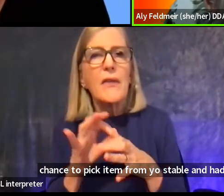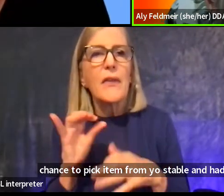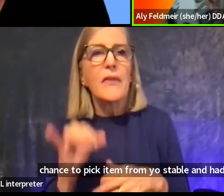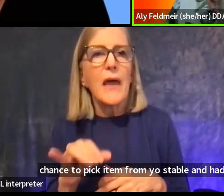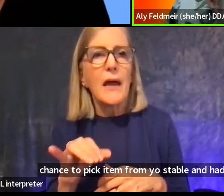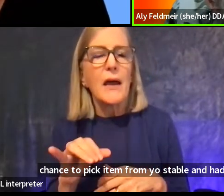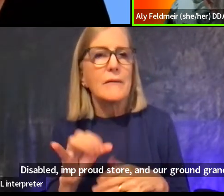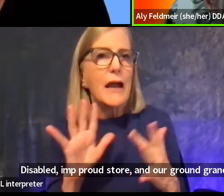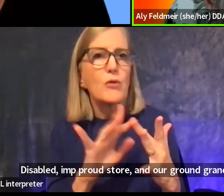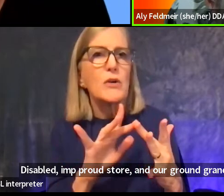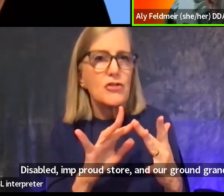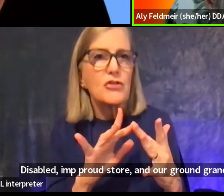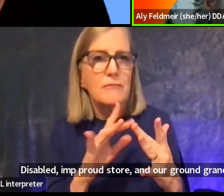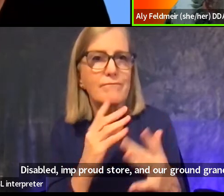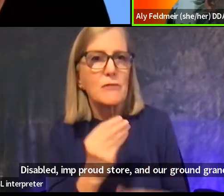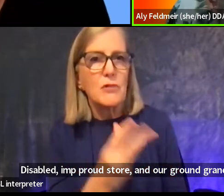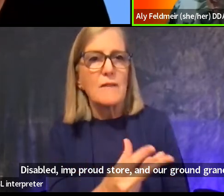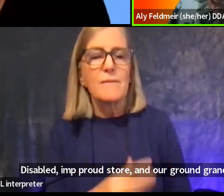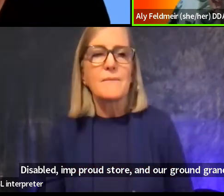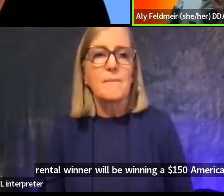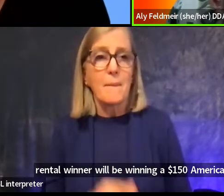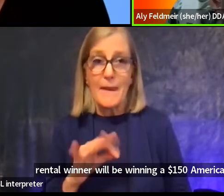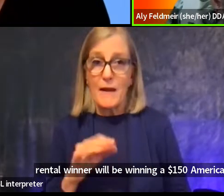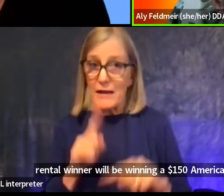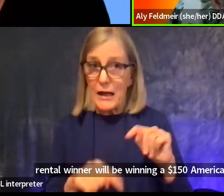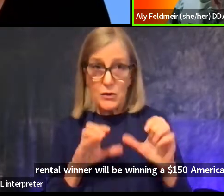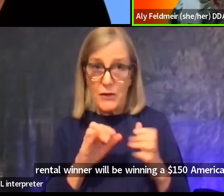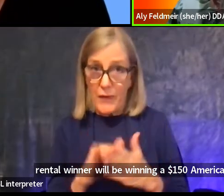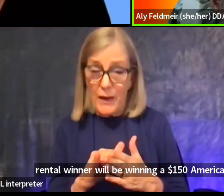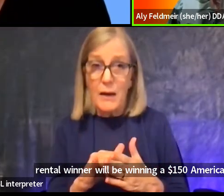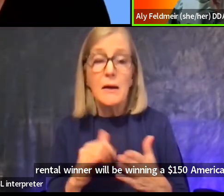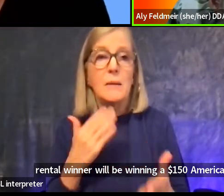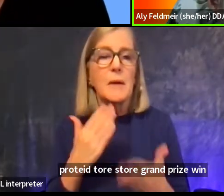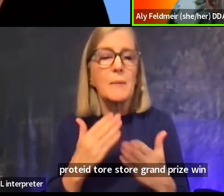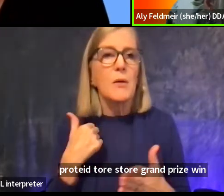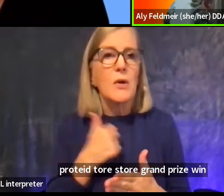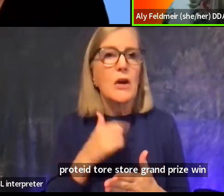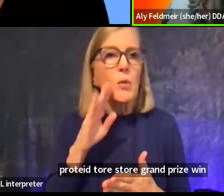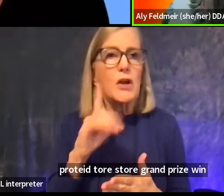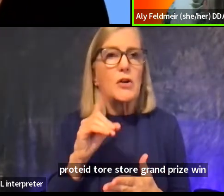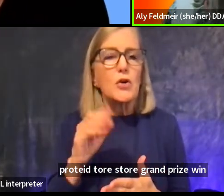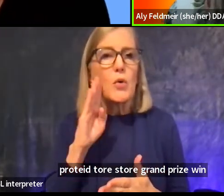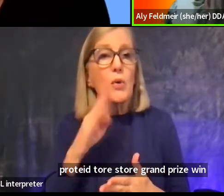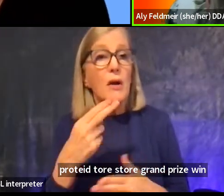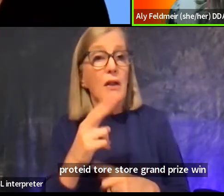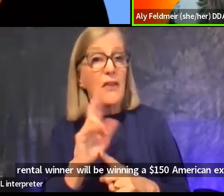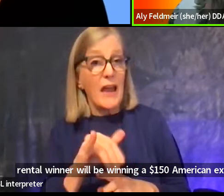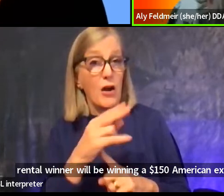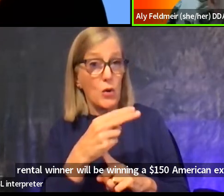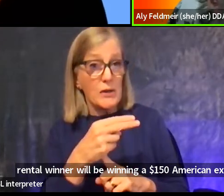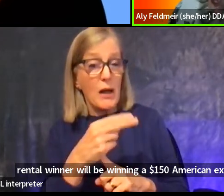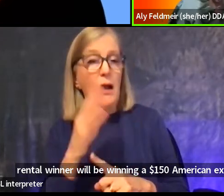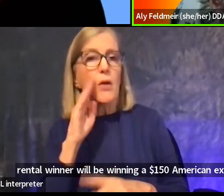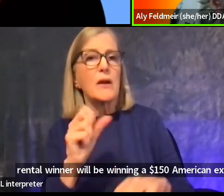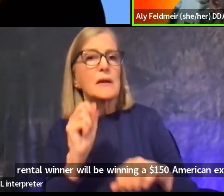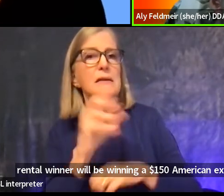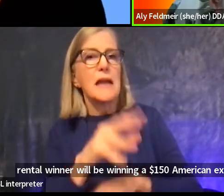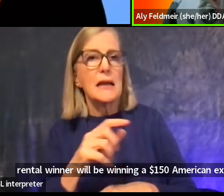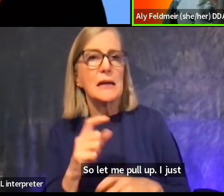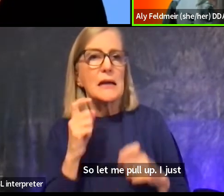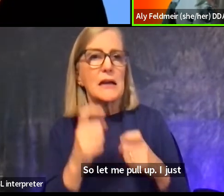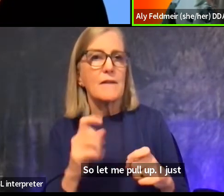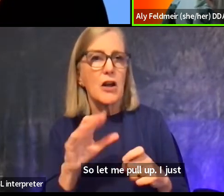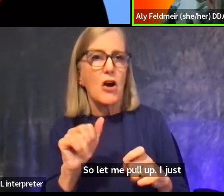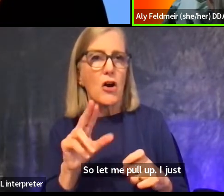that outreach. If not, we may send the gift card to the hotel. And we do things as